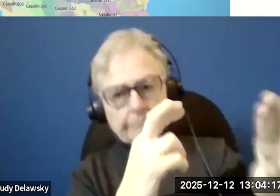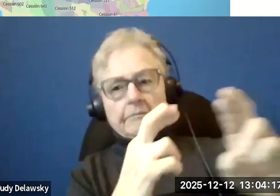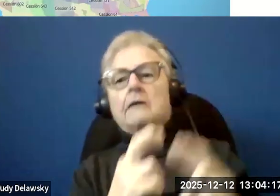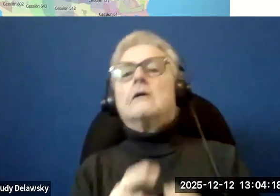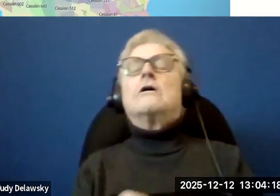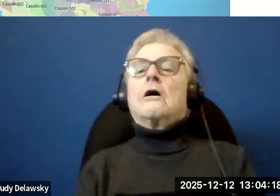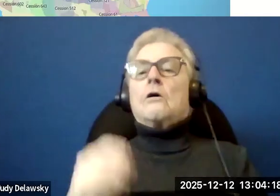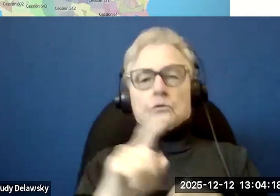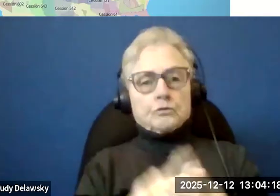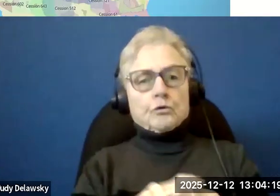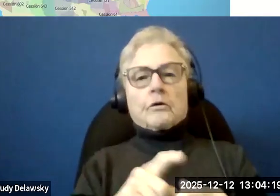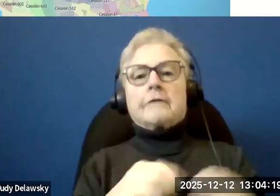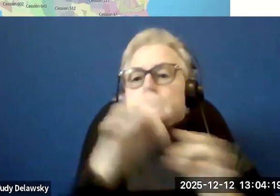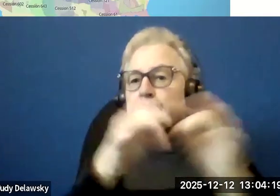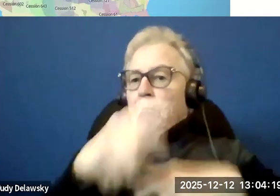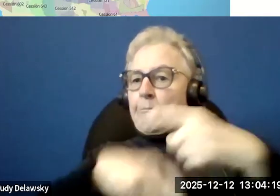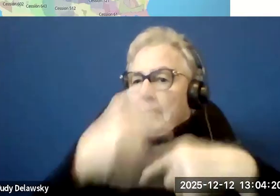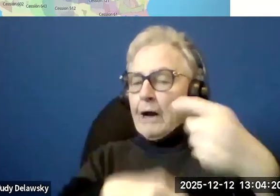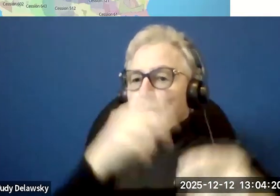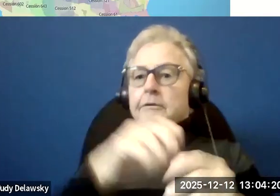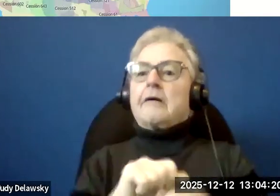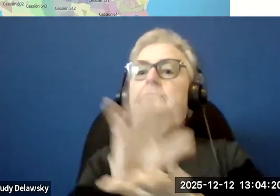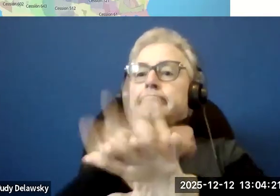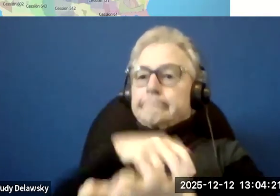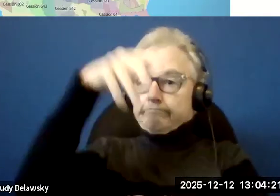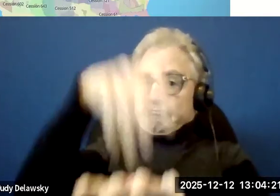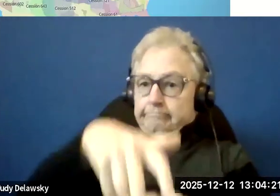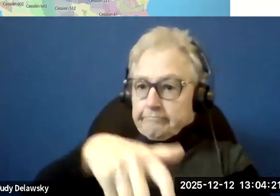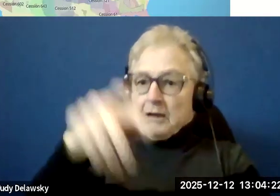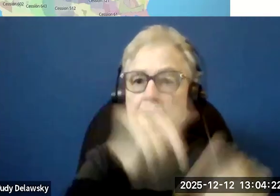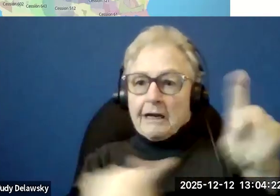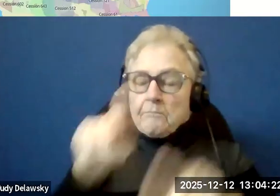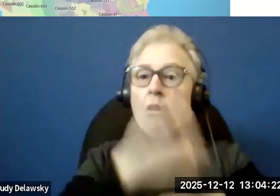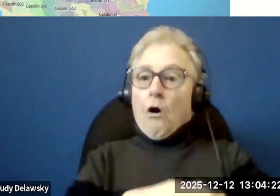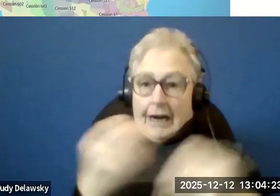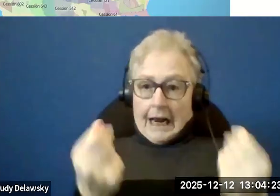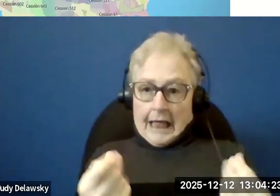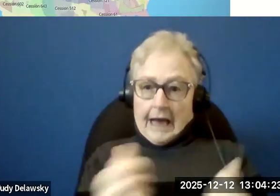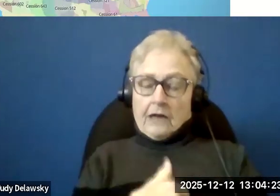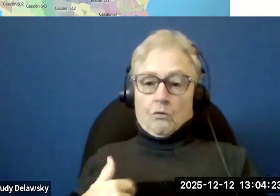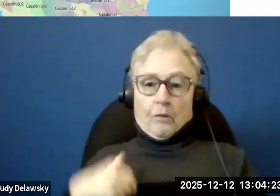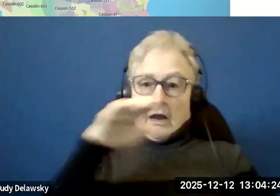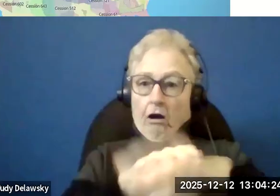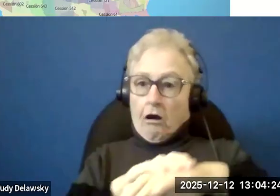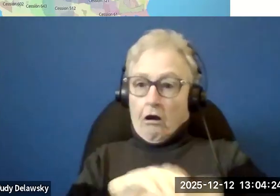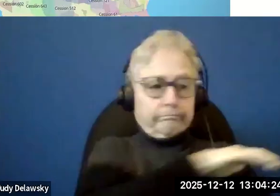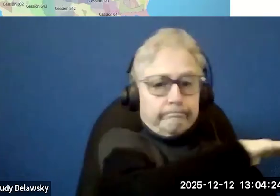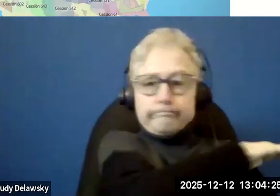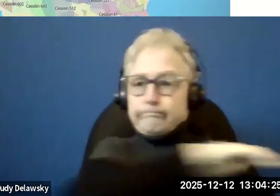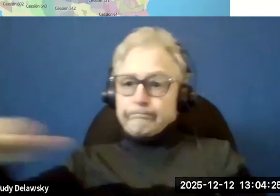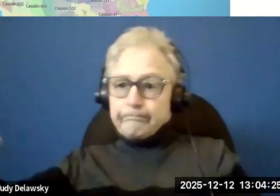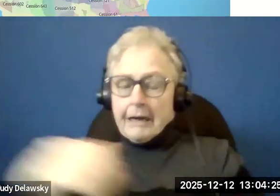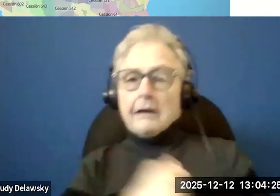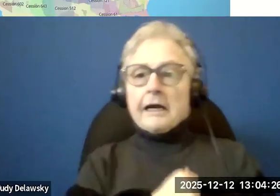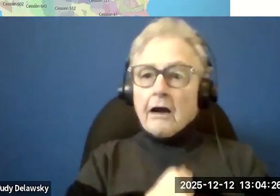by acknowledging the Indigenous people of all the lands that we're on. From coast to coast to coast, we acknowledge the ancestral and